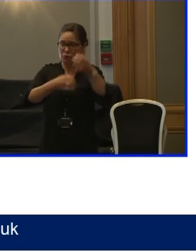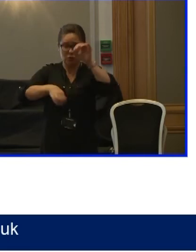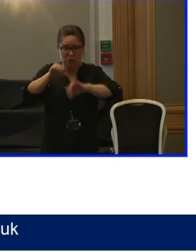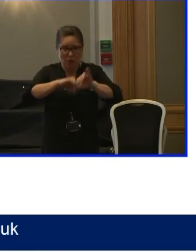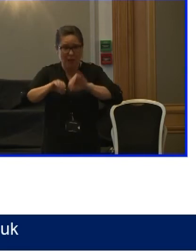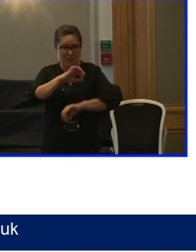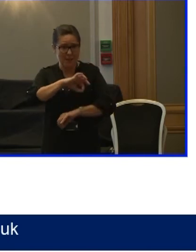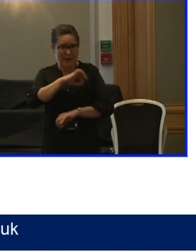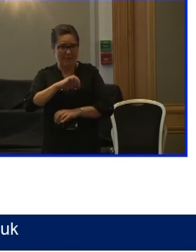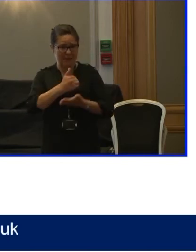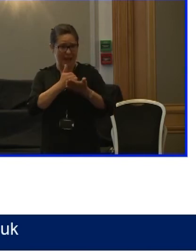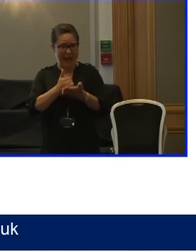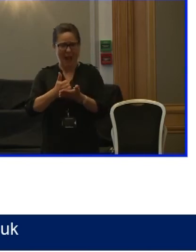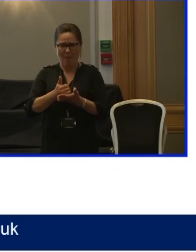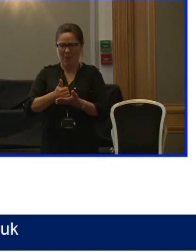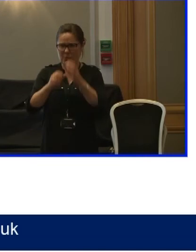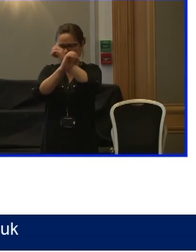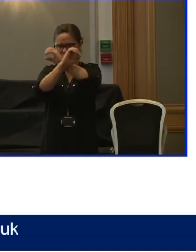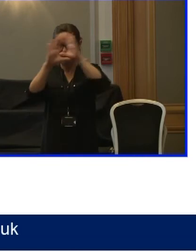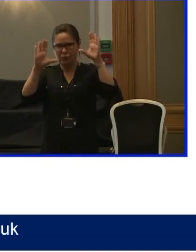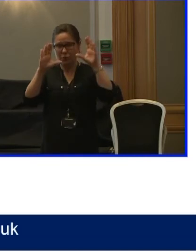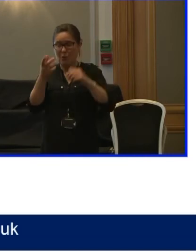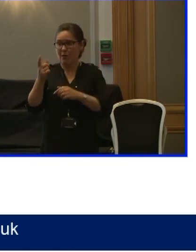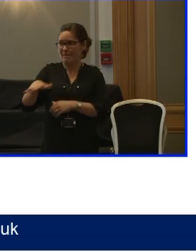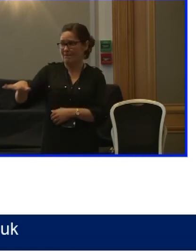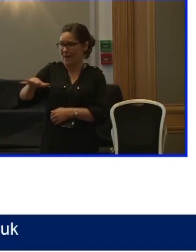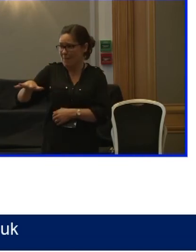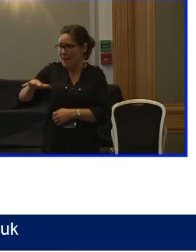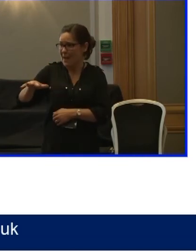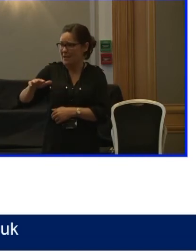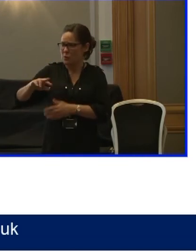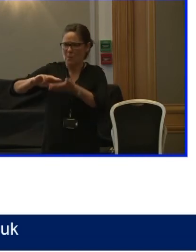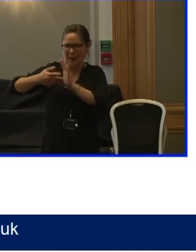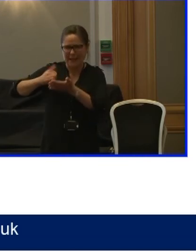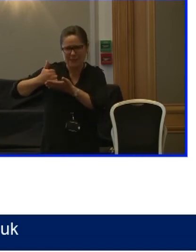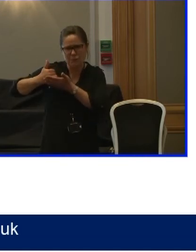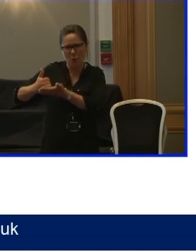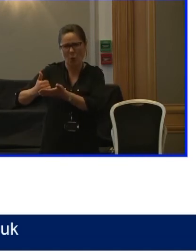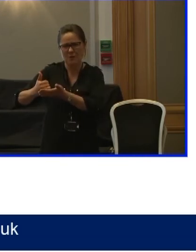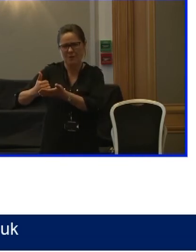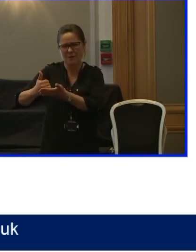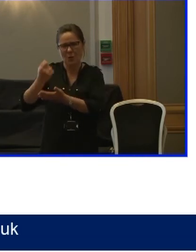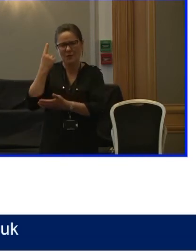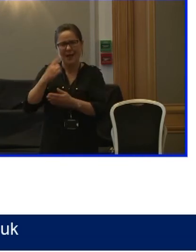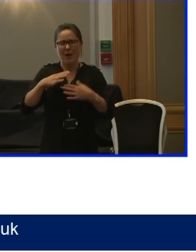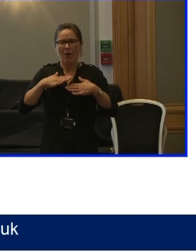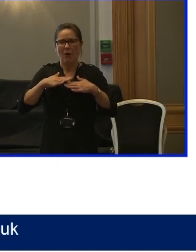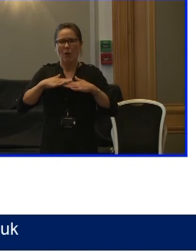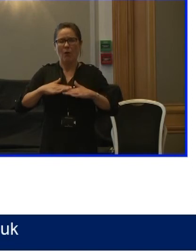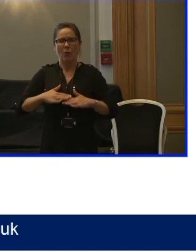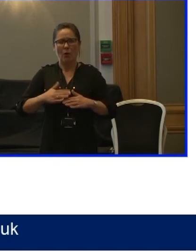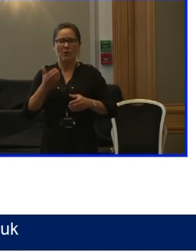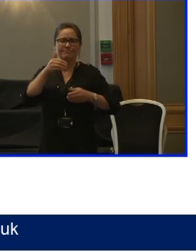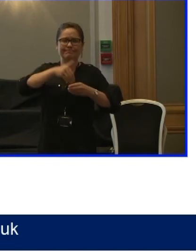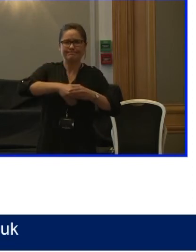and scientists and clinicians, from family planning to at least some peace of mind that you are in a system, all have a positive